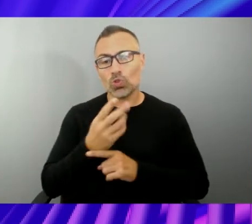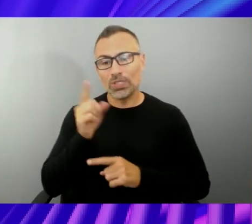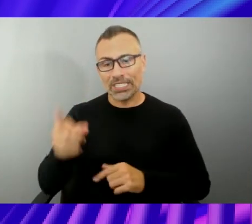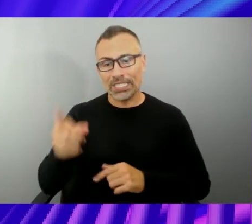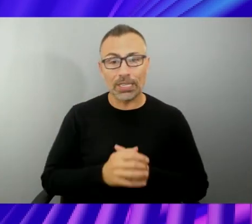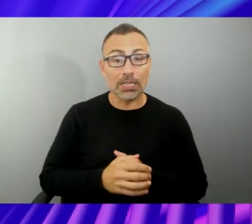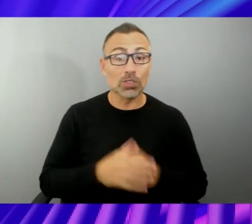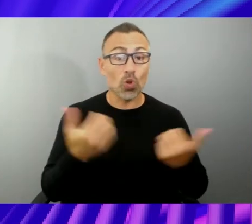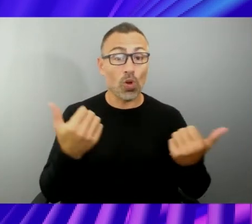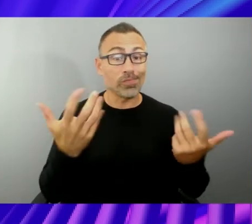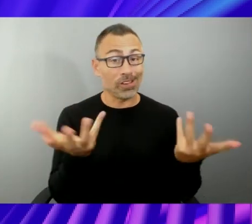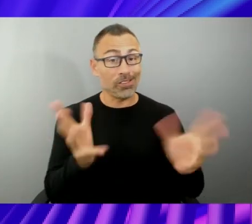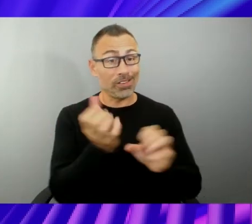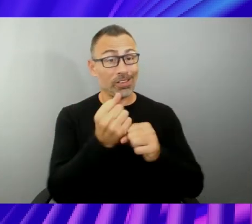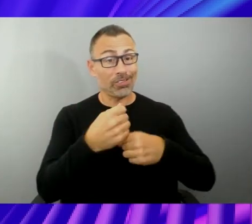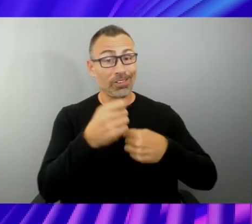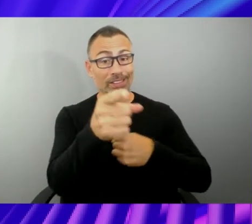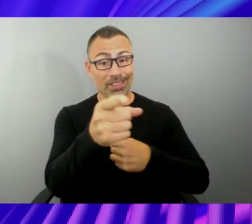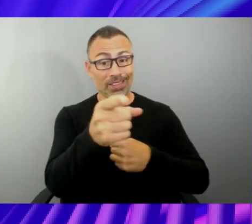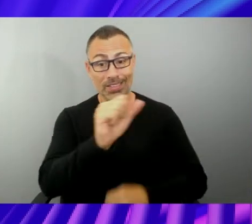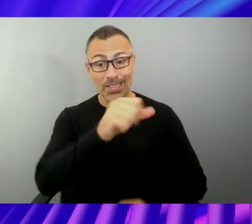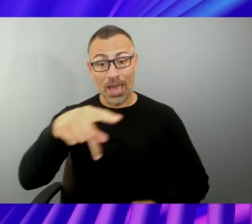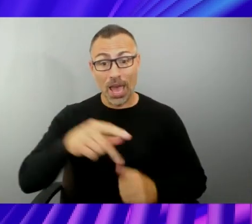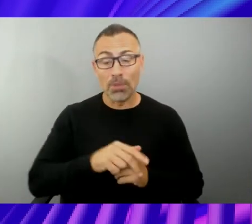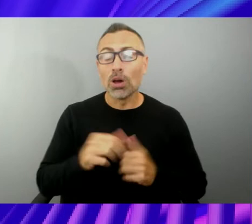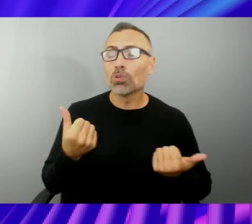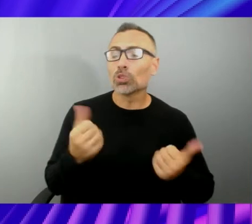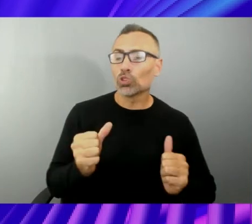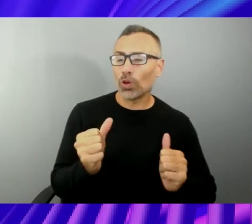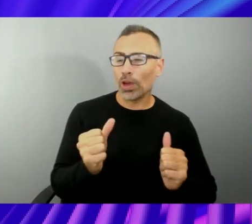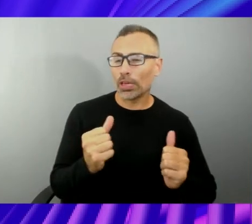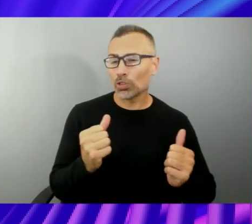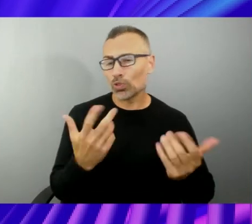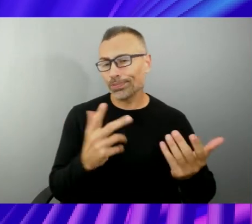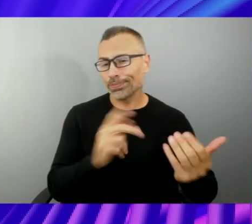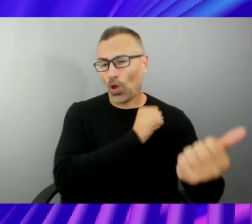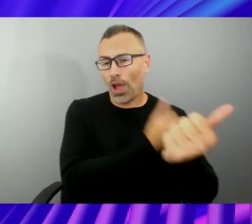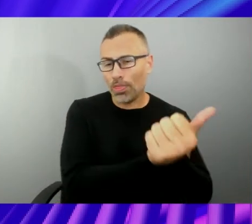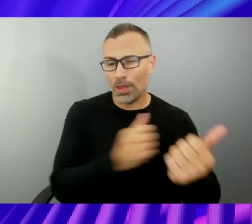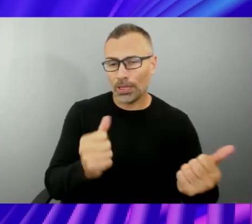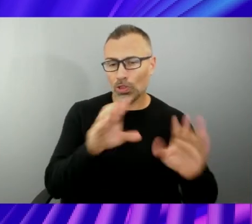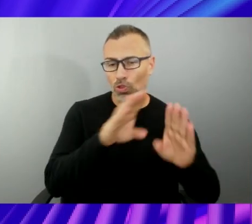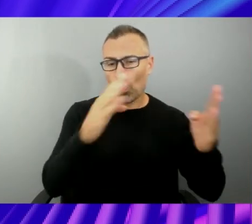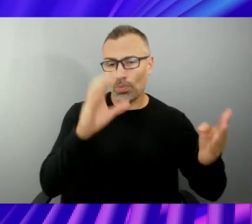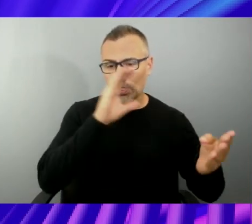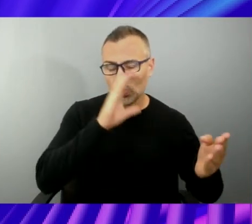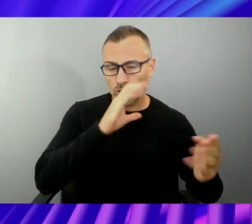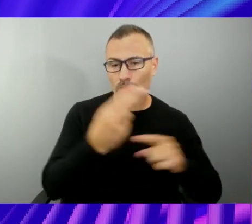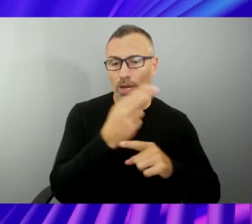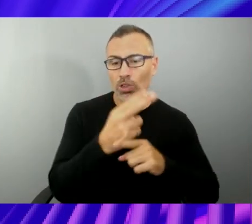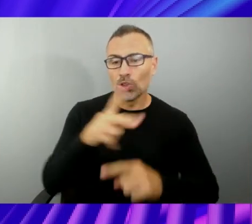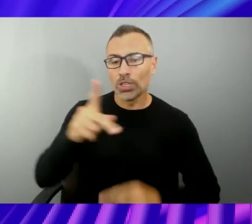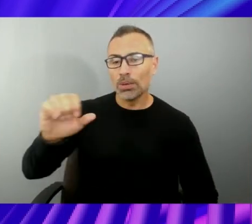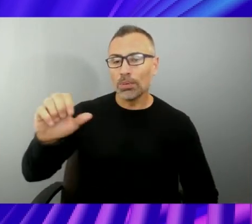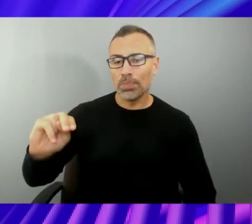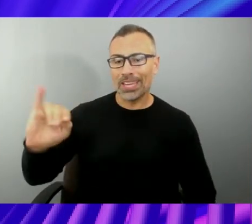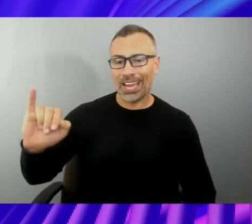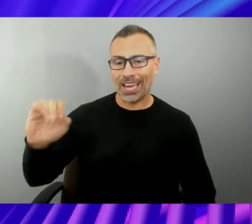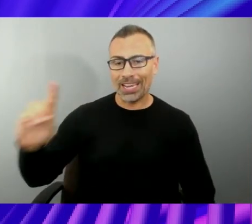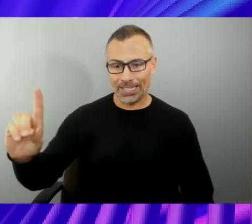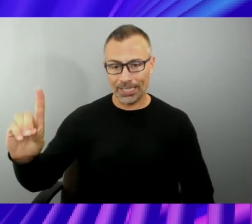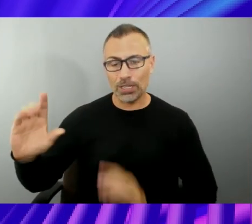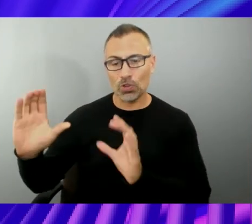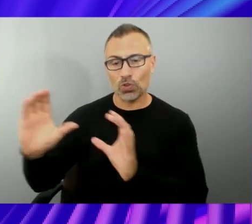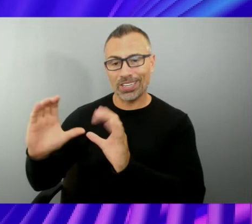trying to authenticate OpenSearch dashboard by using Ping Identity credentials here. And if you look at it